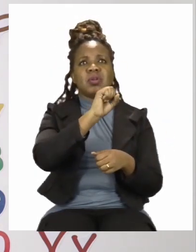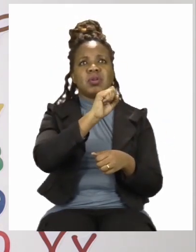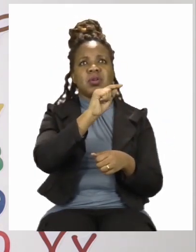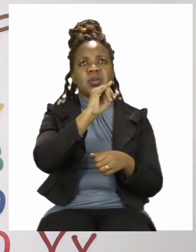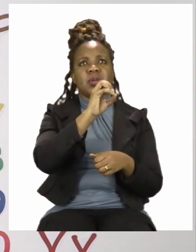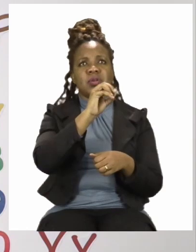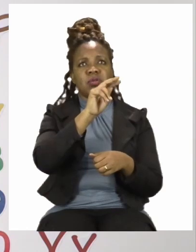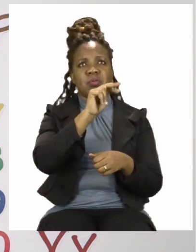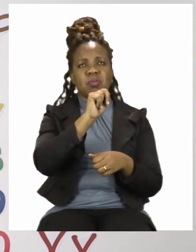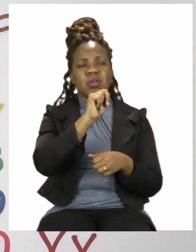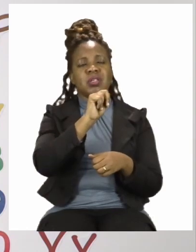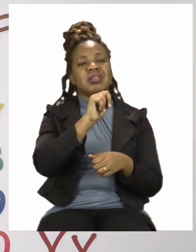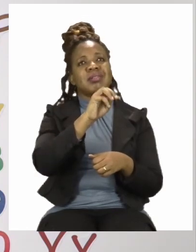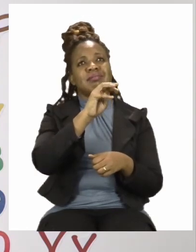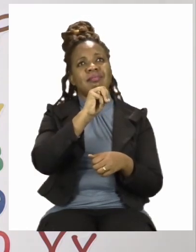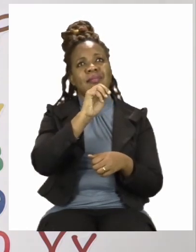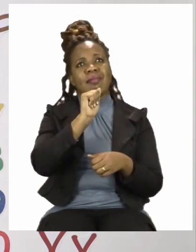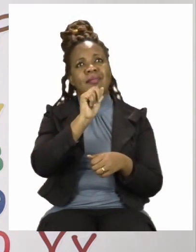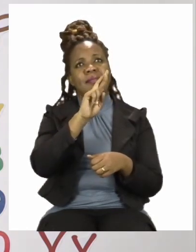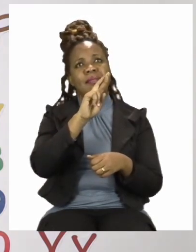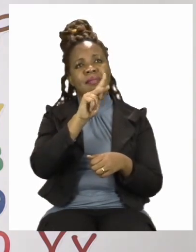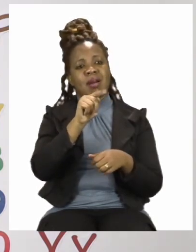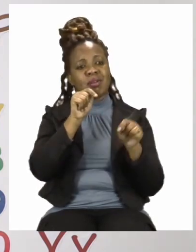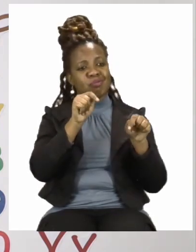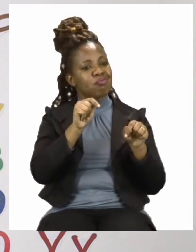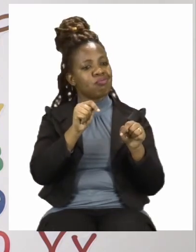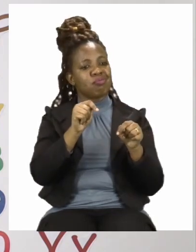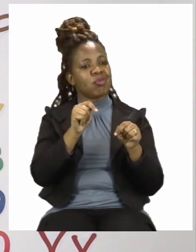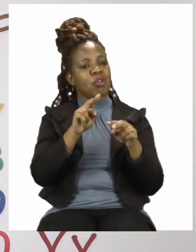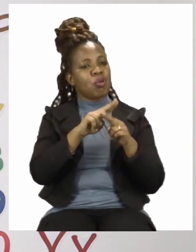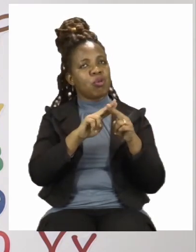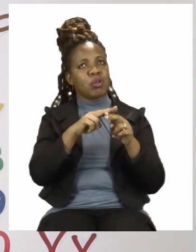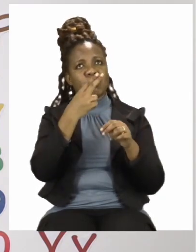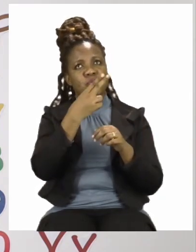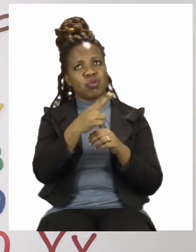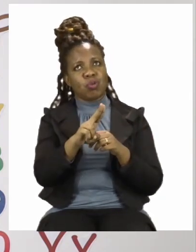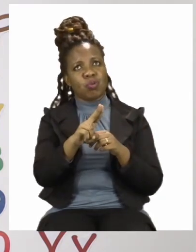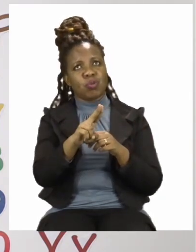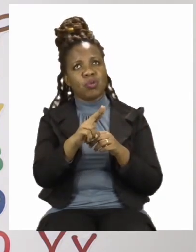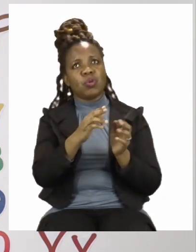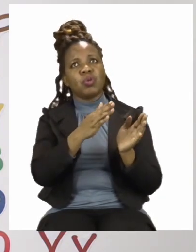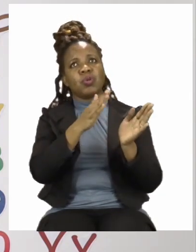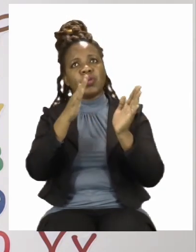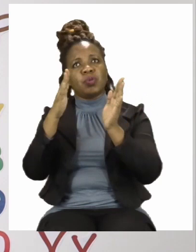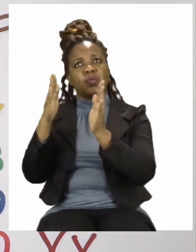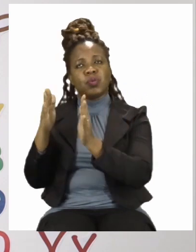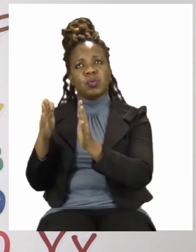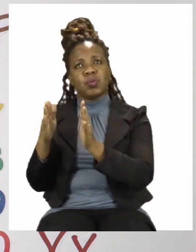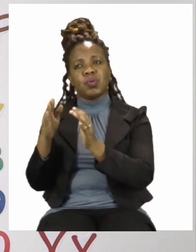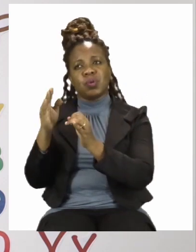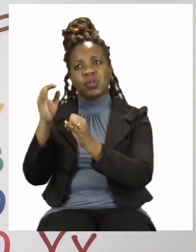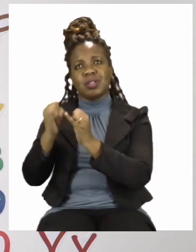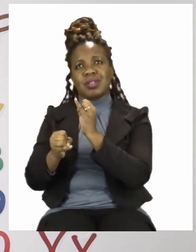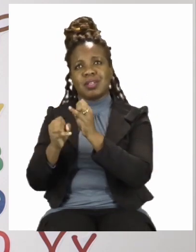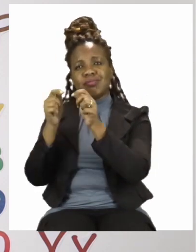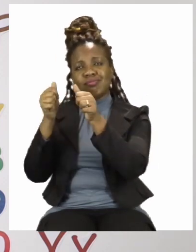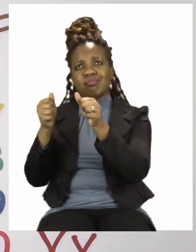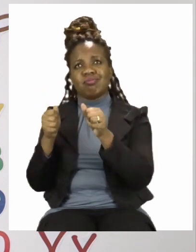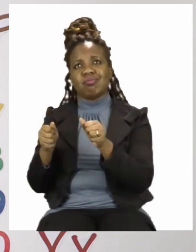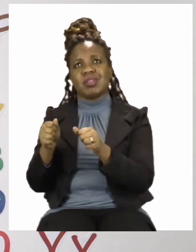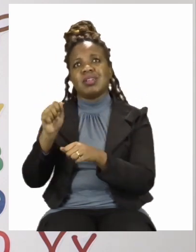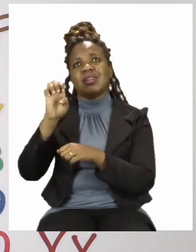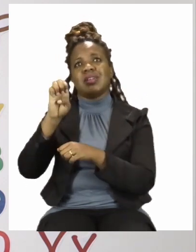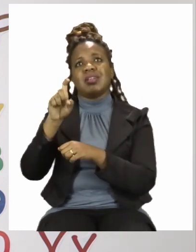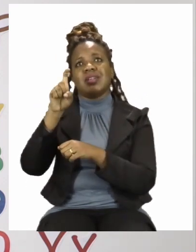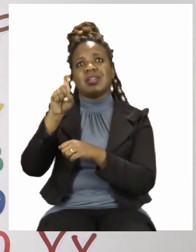this one today. This one is an exclamation mark, and we use this one when we're trying to